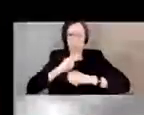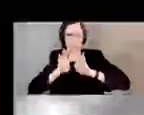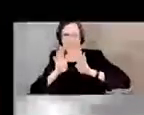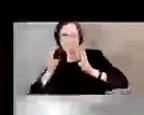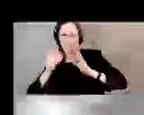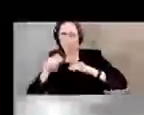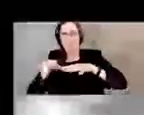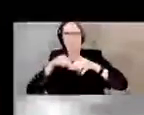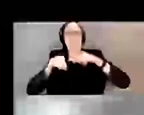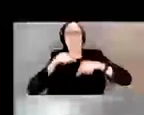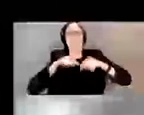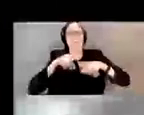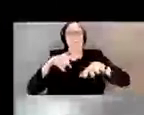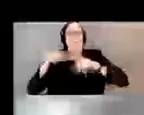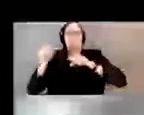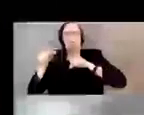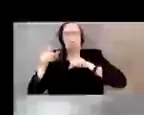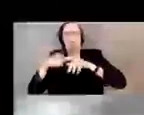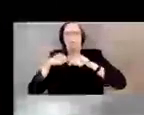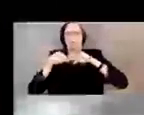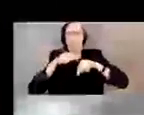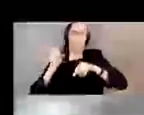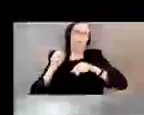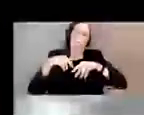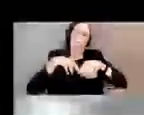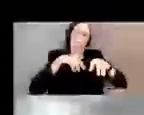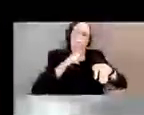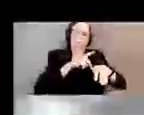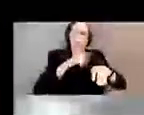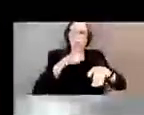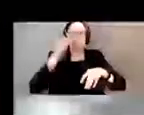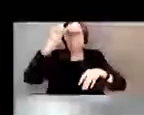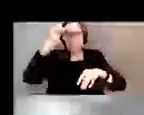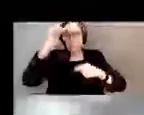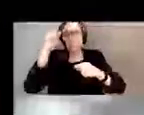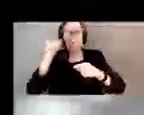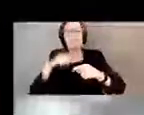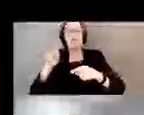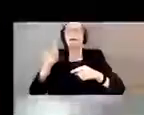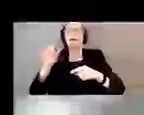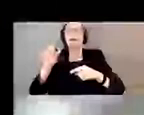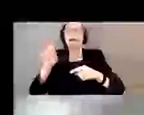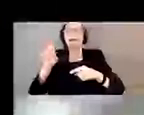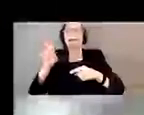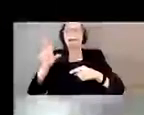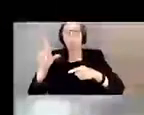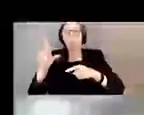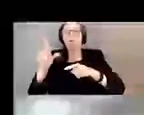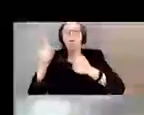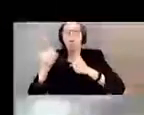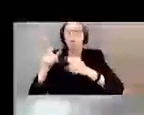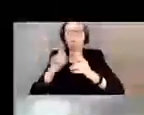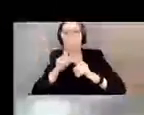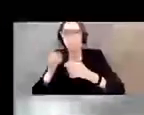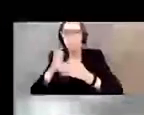retreat. They have to leave Afghanistan and try to march back to India. The garrison of Kabul tries to make for the Khyber Pass,